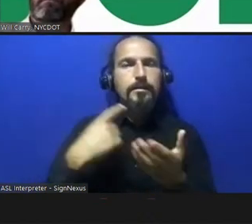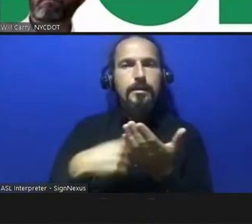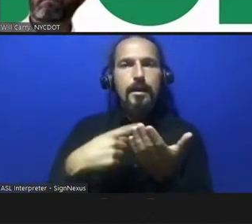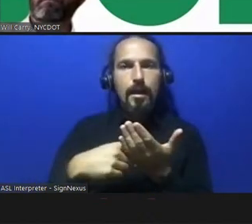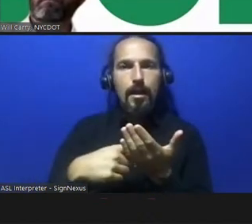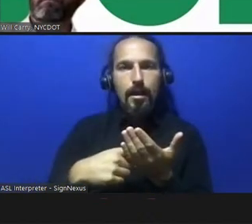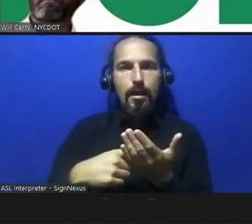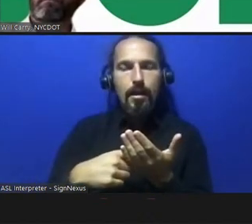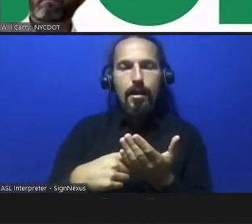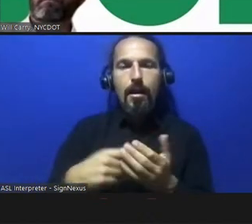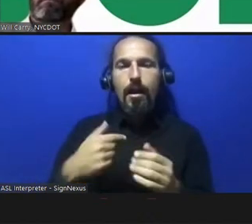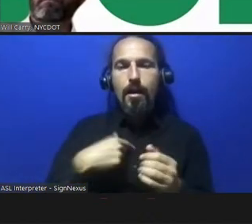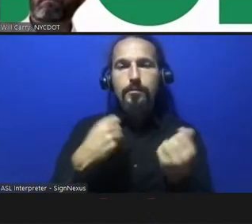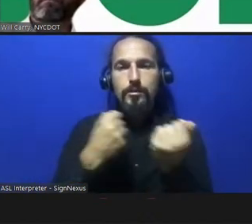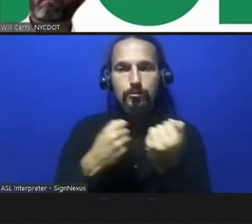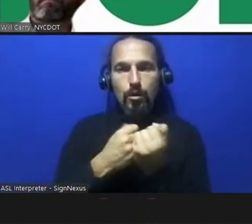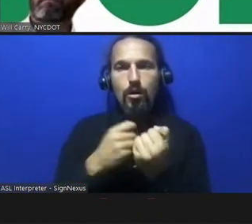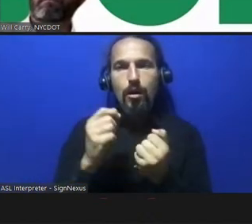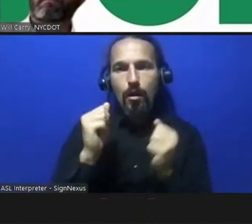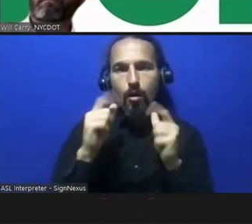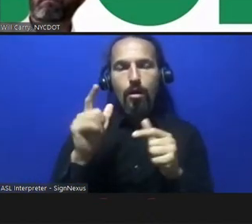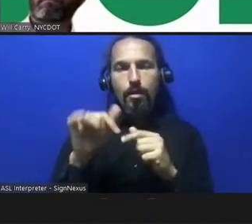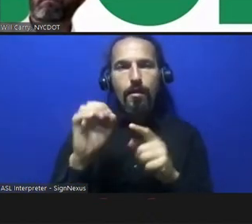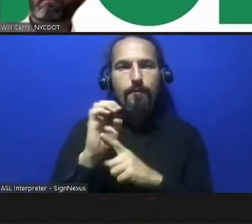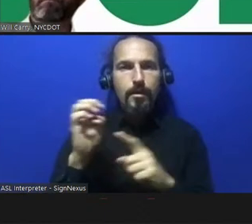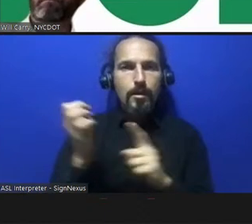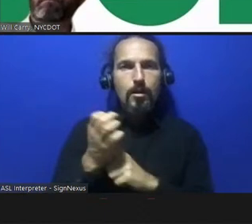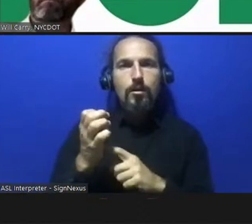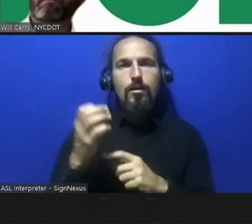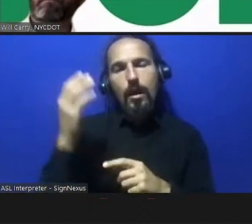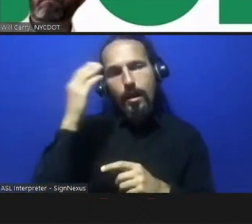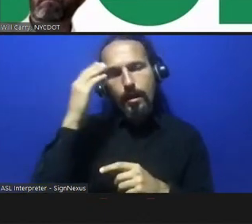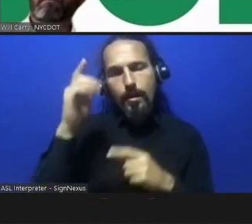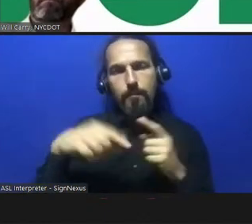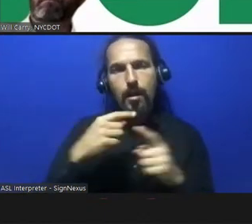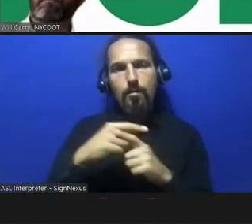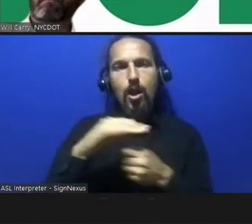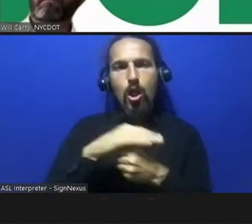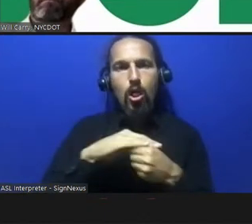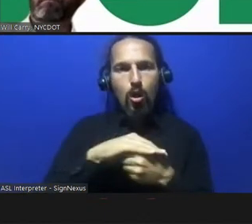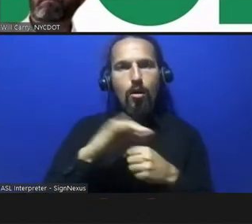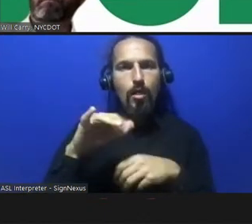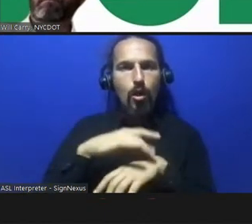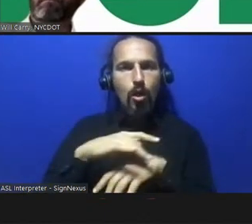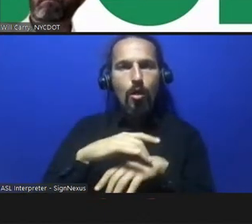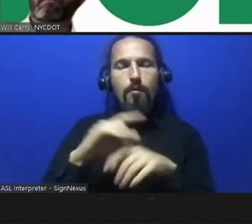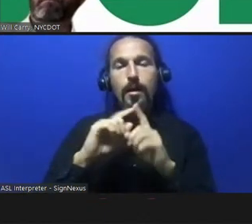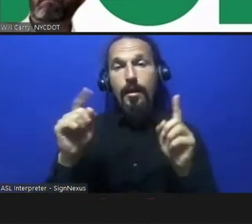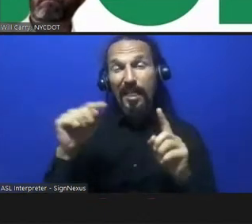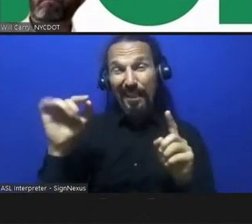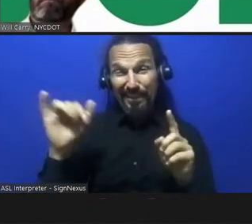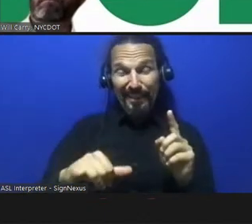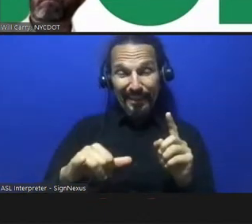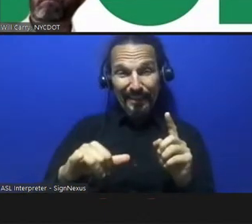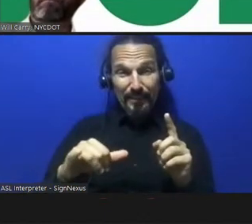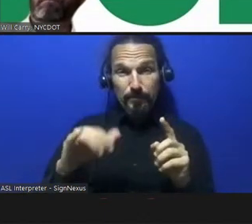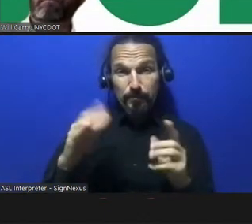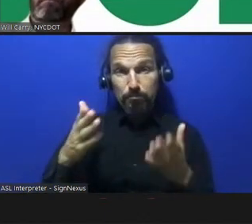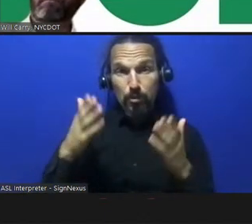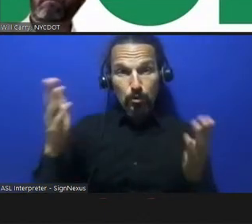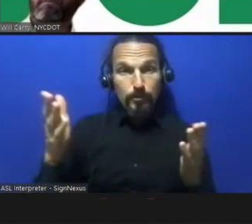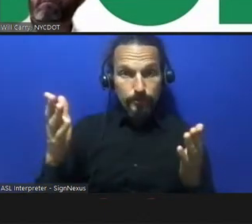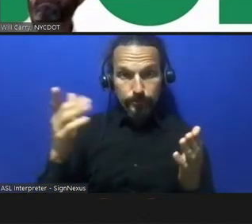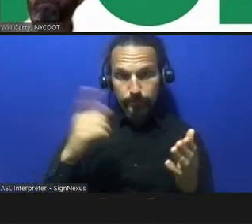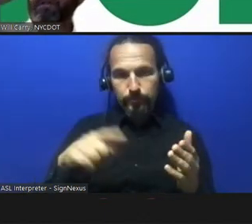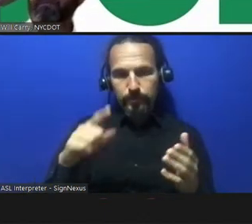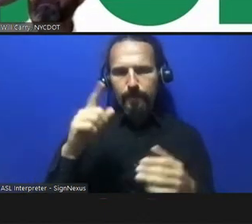i'm an ardent supporter of all environmentally conscious measures locally and globally however this pers this proposal is a